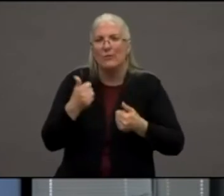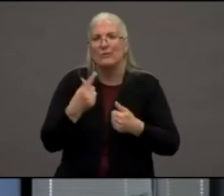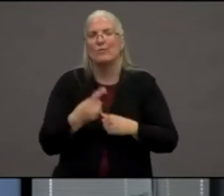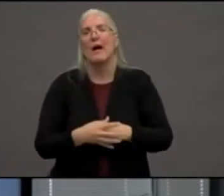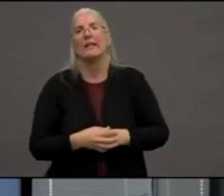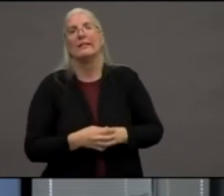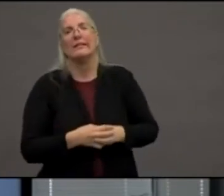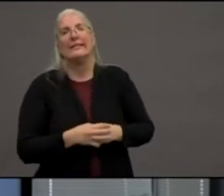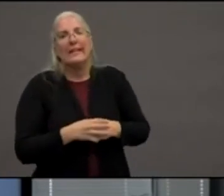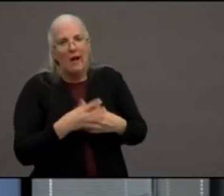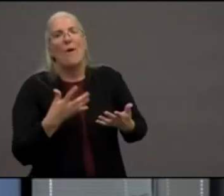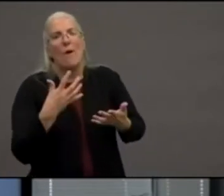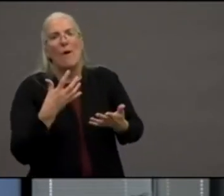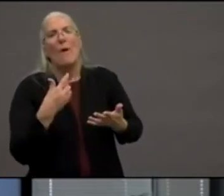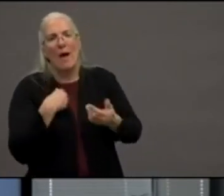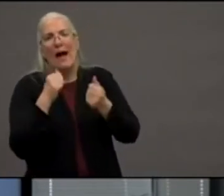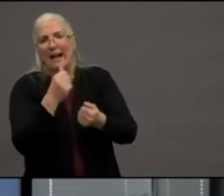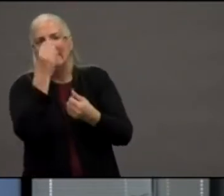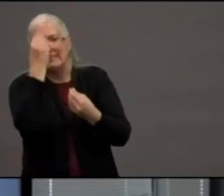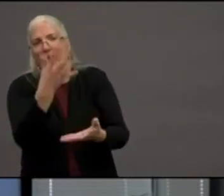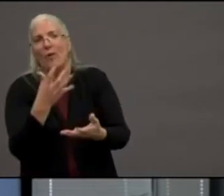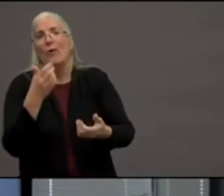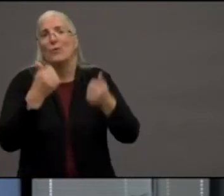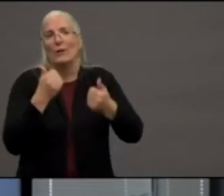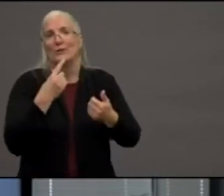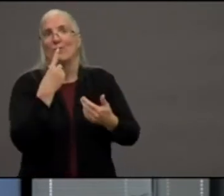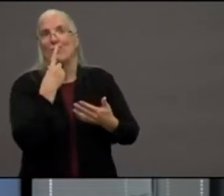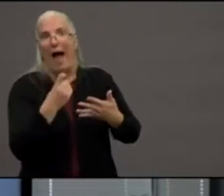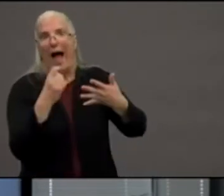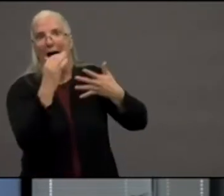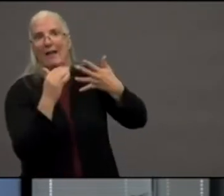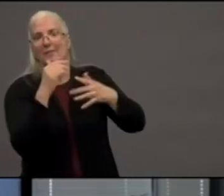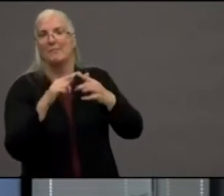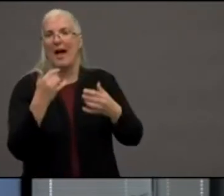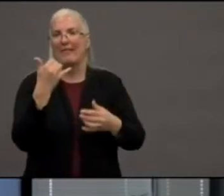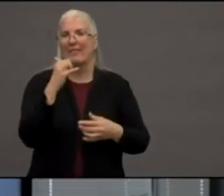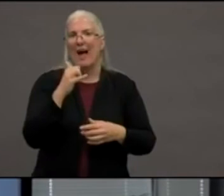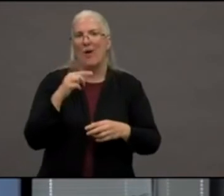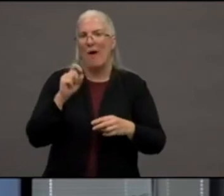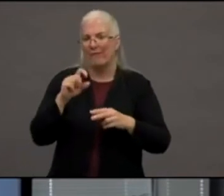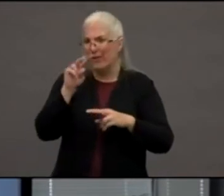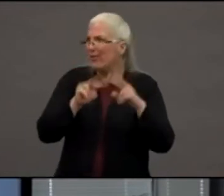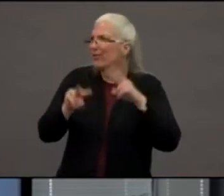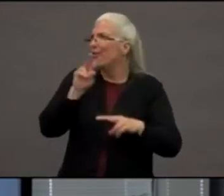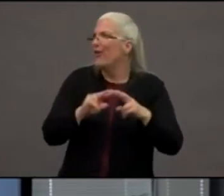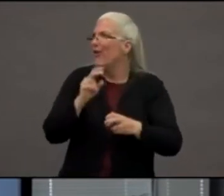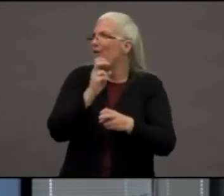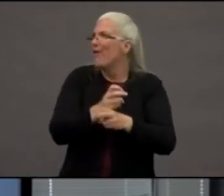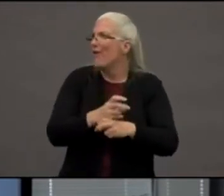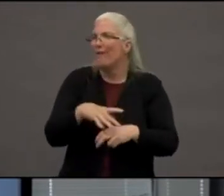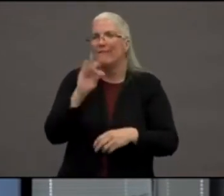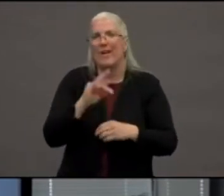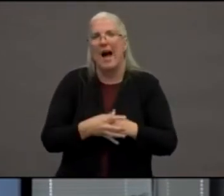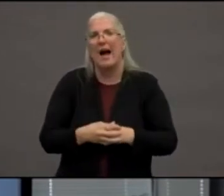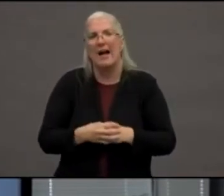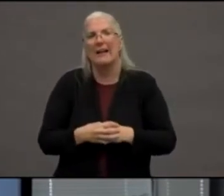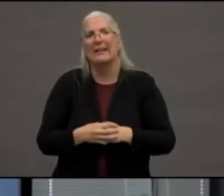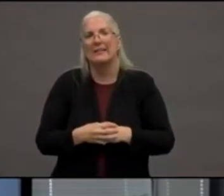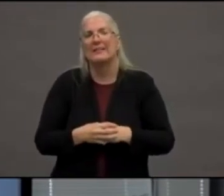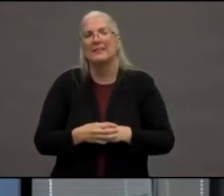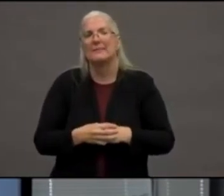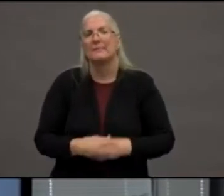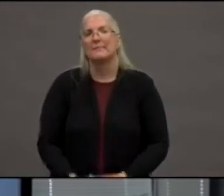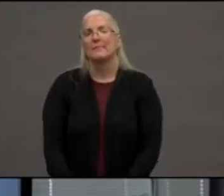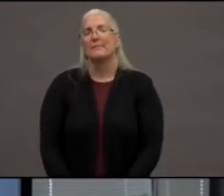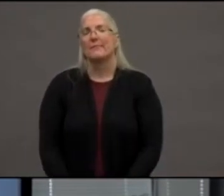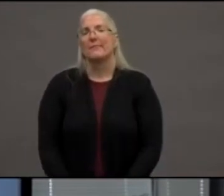red. So yellow would be, let's see if we can find the actual map. And I believe